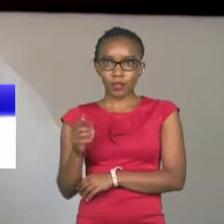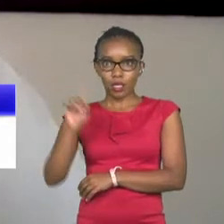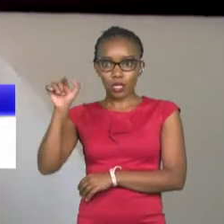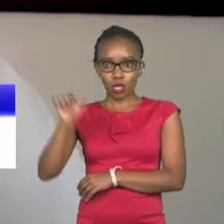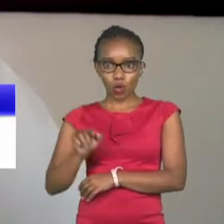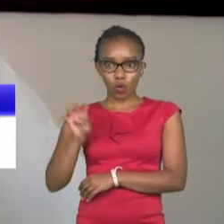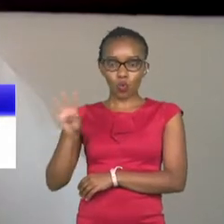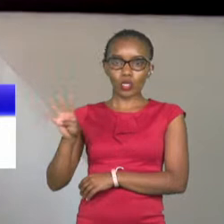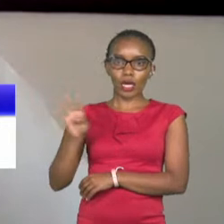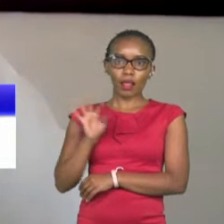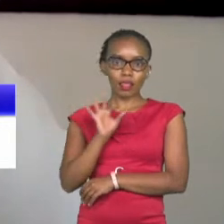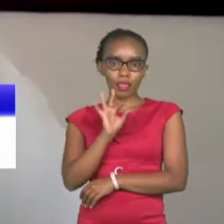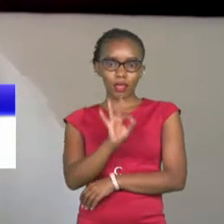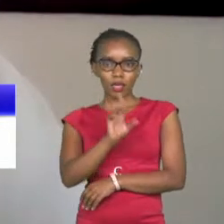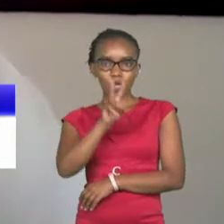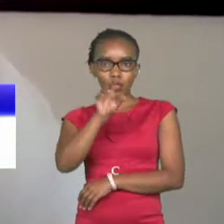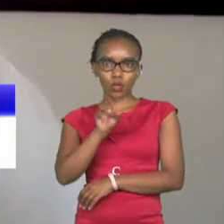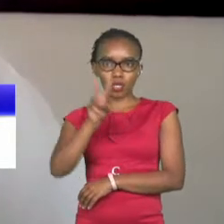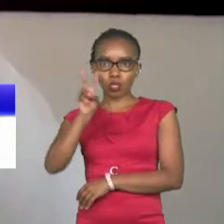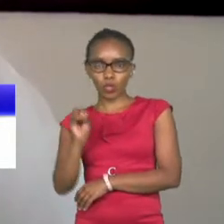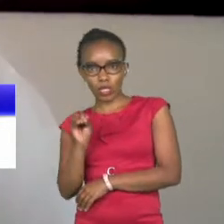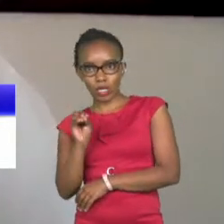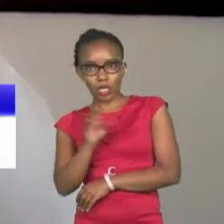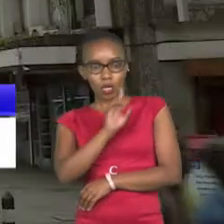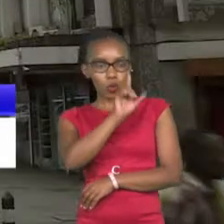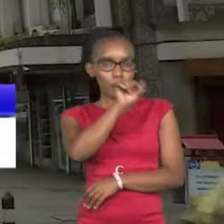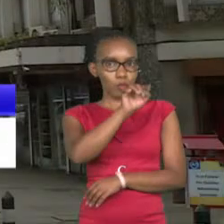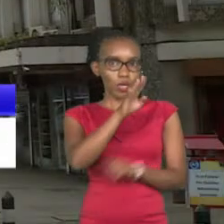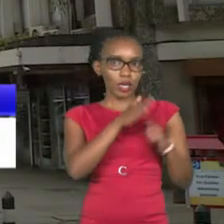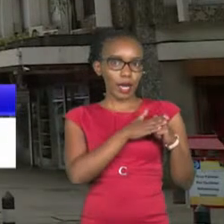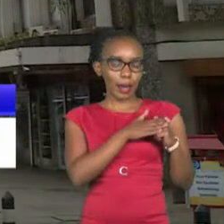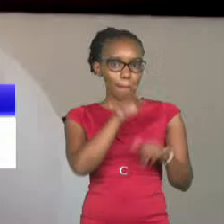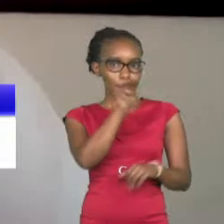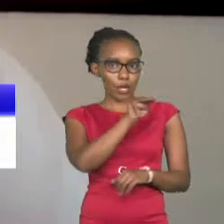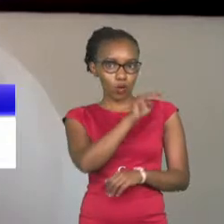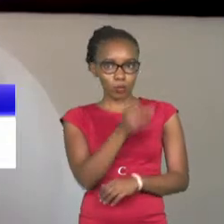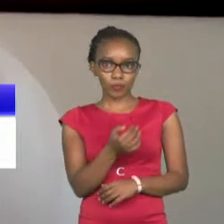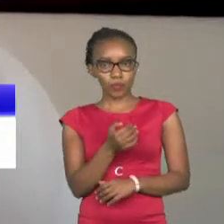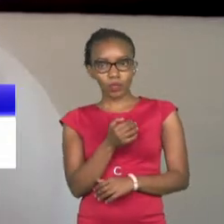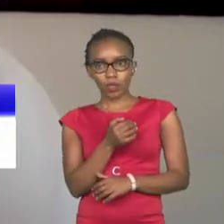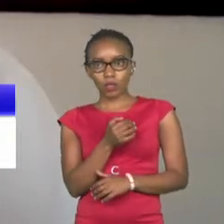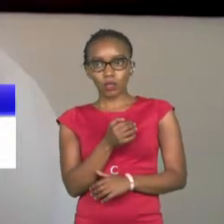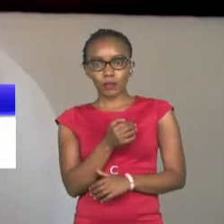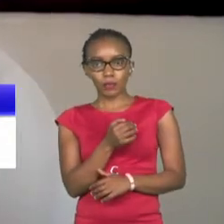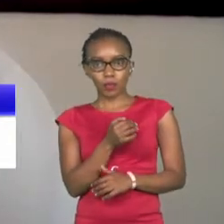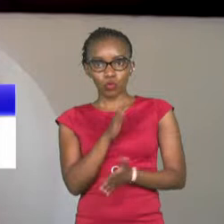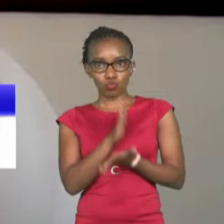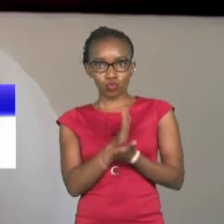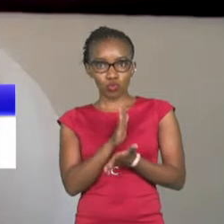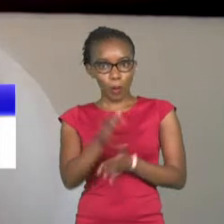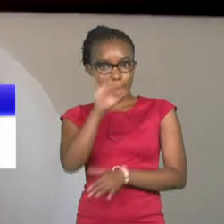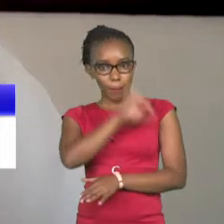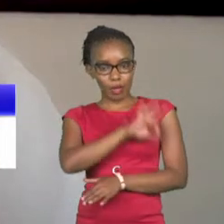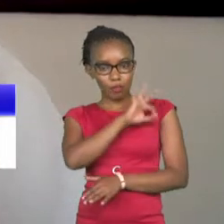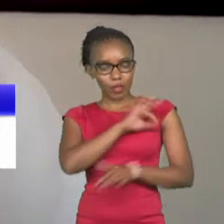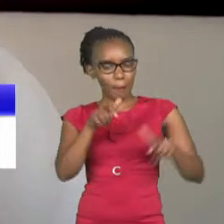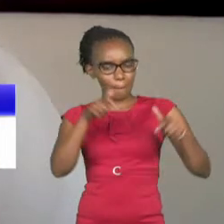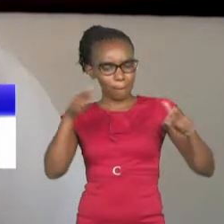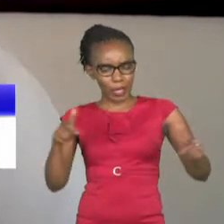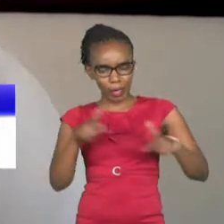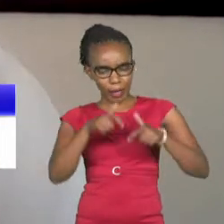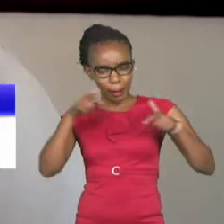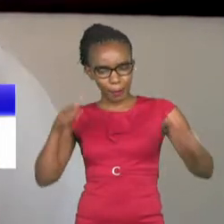three 2020 from 1.9 billion. I would say despite huge profits